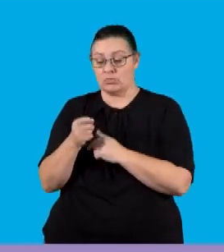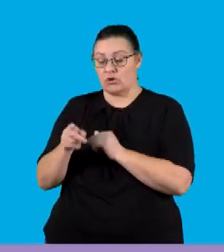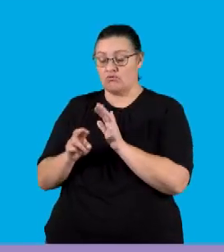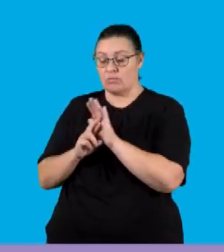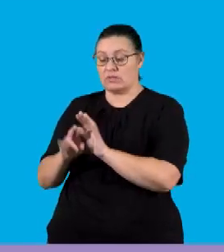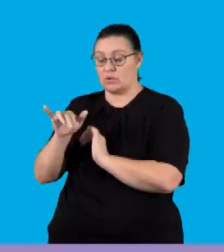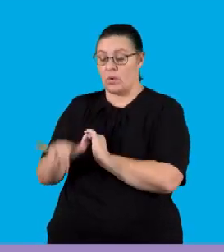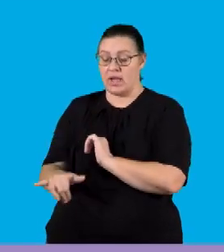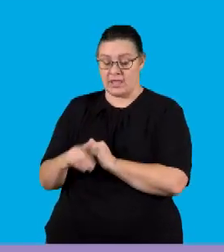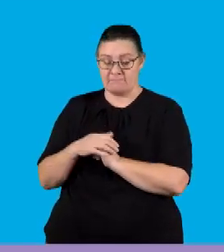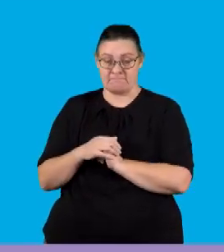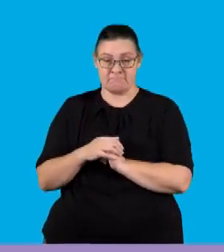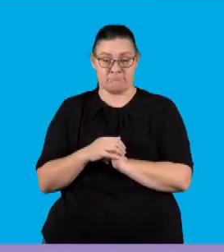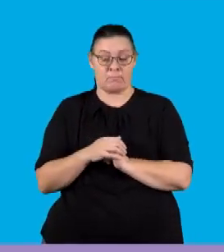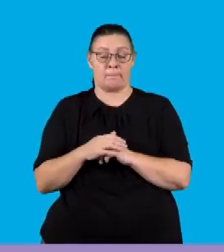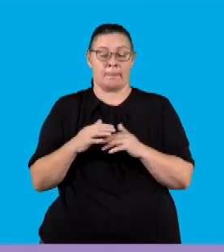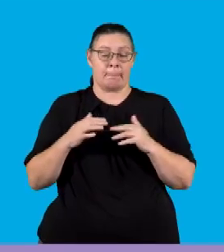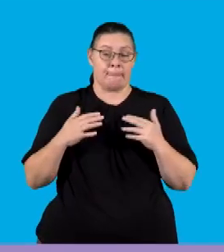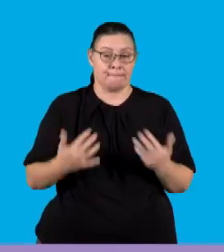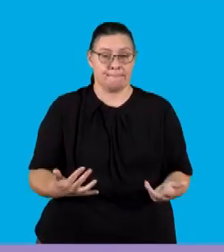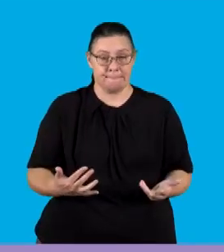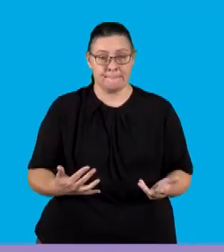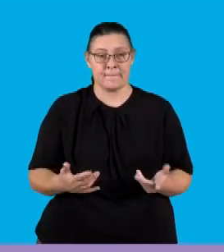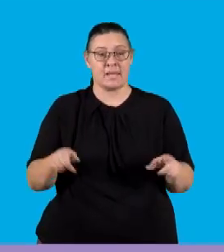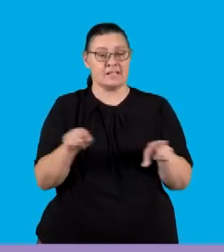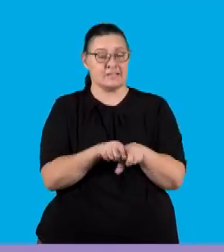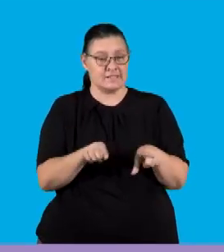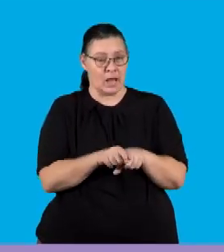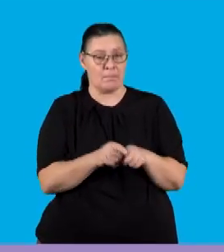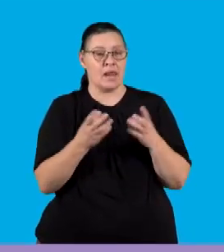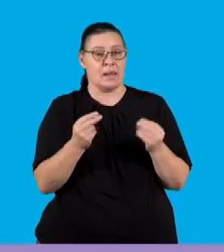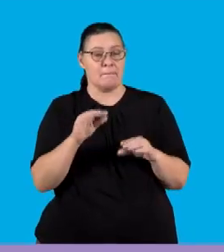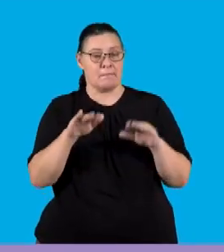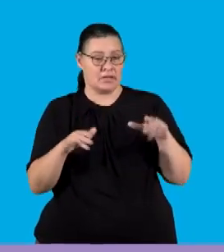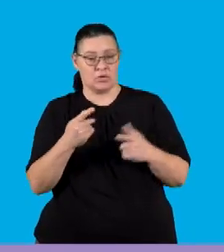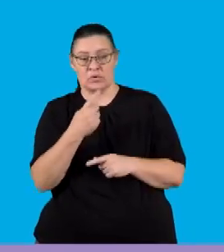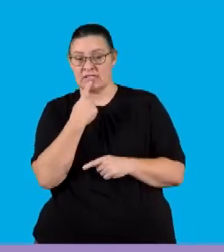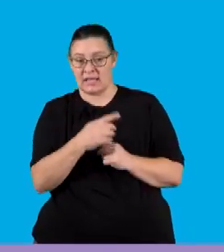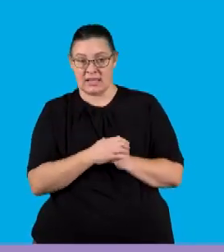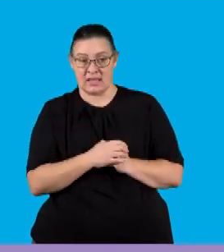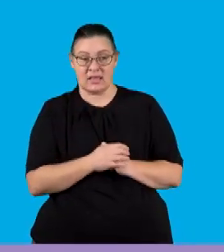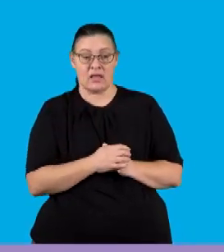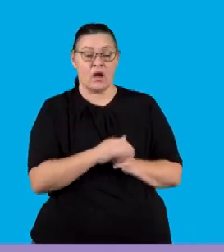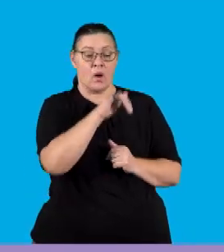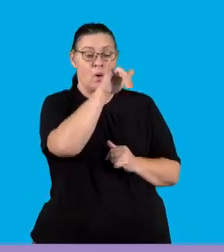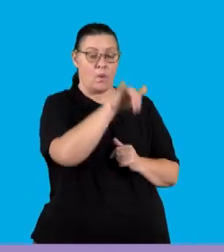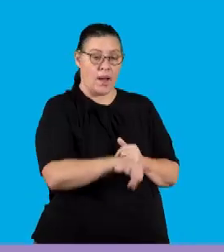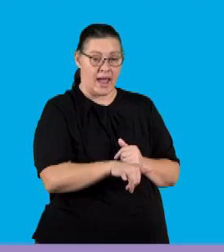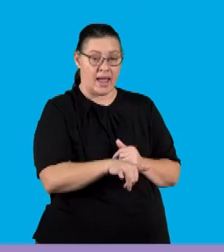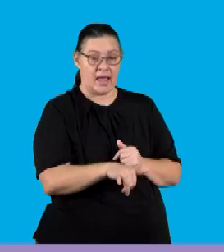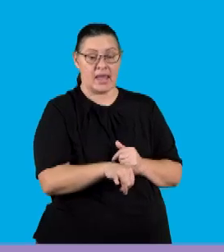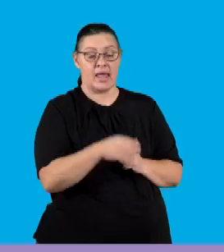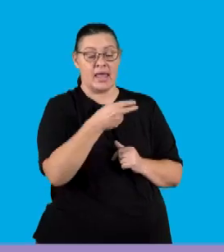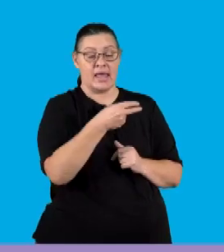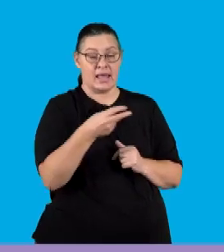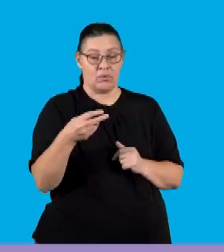is represented by a Y. So the same as we did with the number patterns, we are going to find the